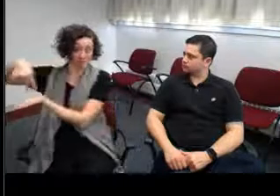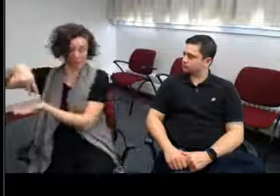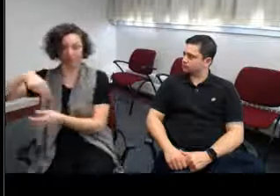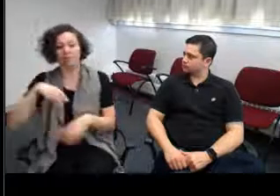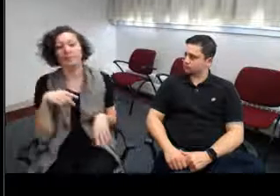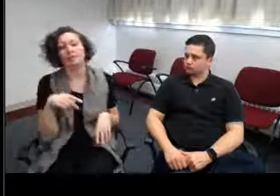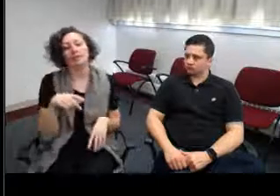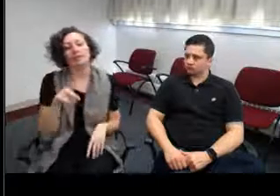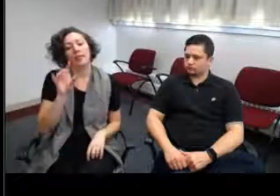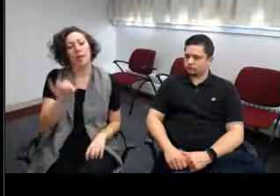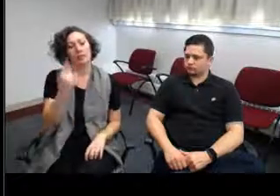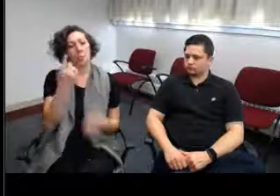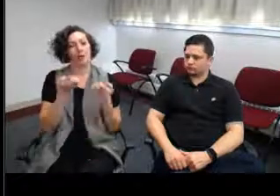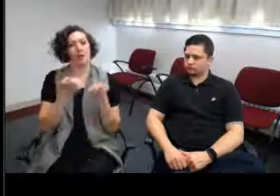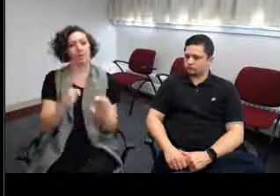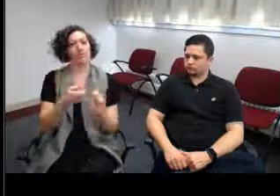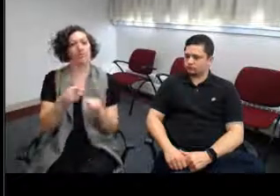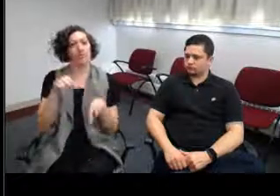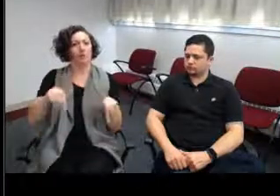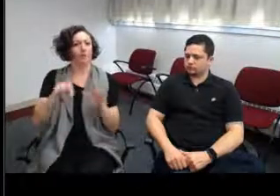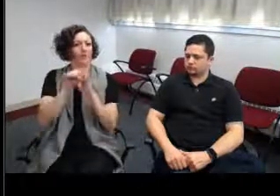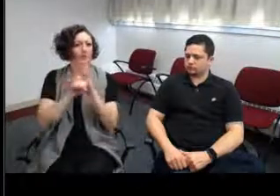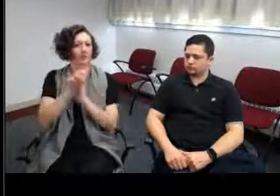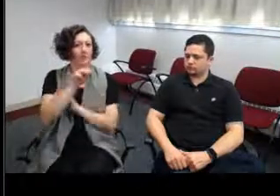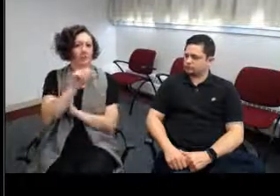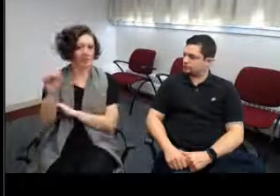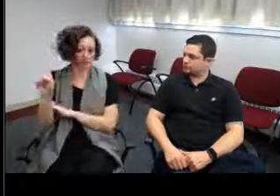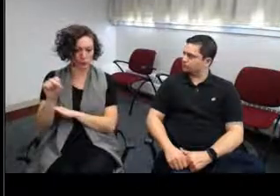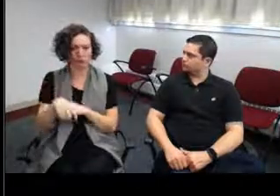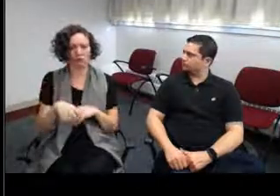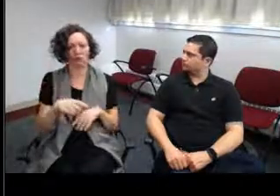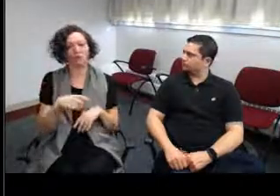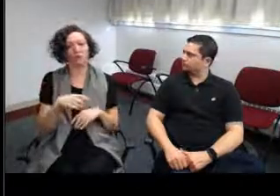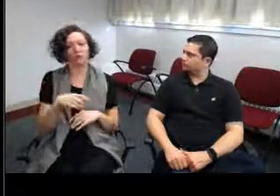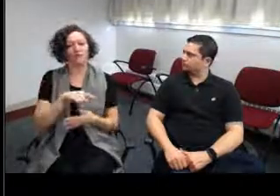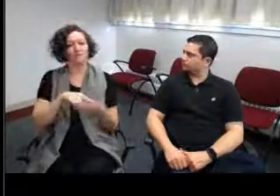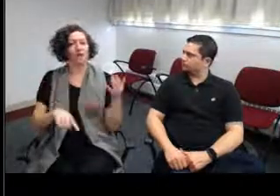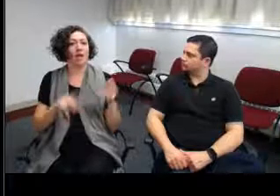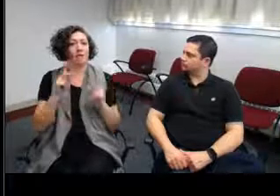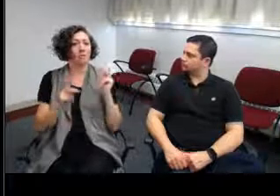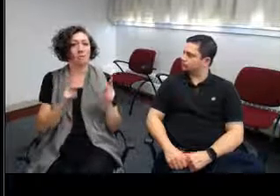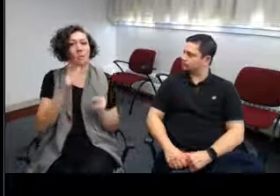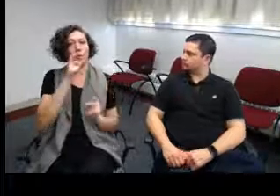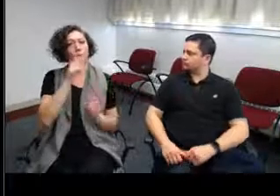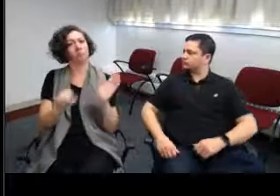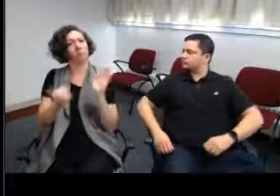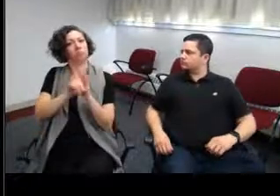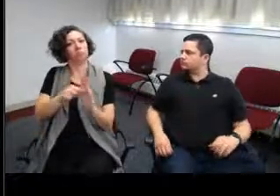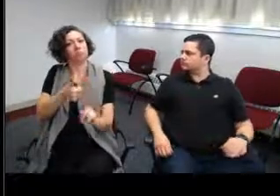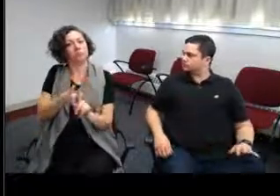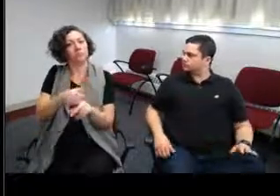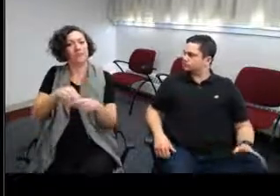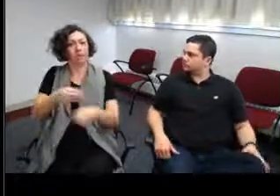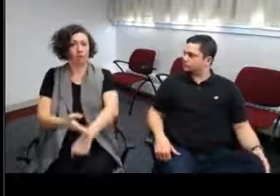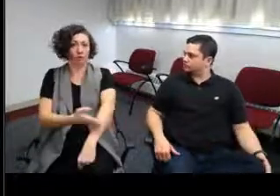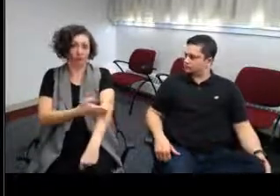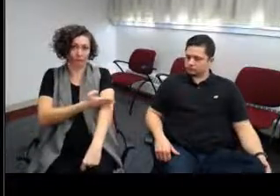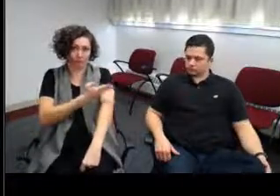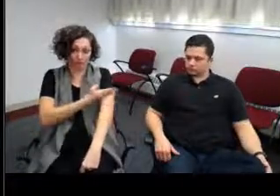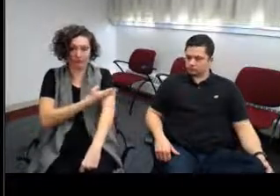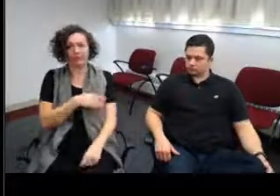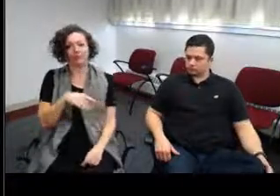On the left, you'll see there's 5 people standing together. This is actually from an effort here at UMass. Those are